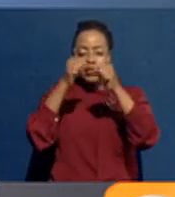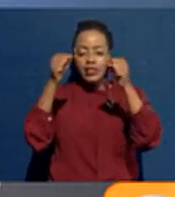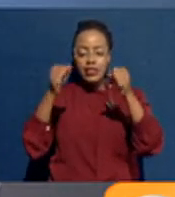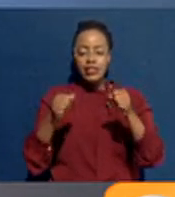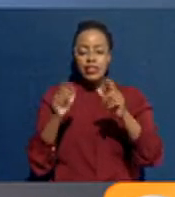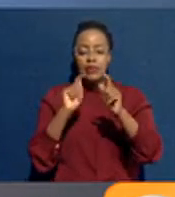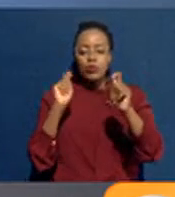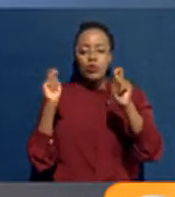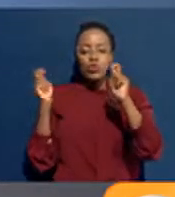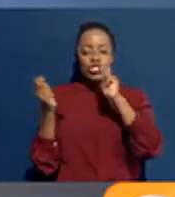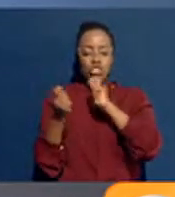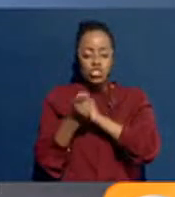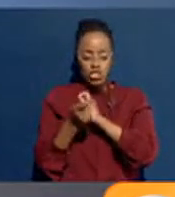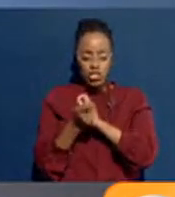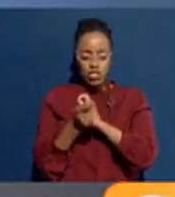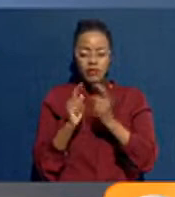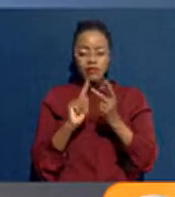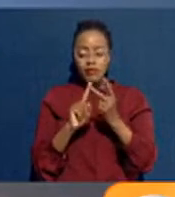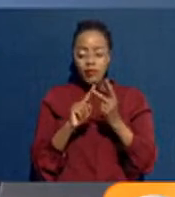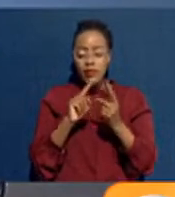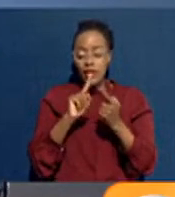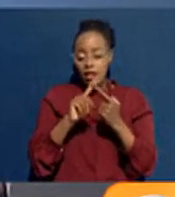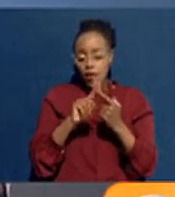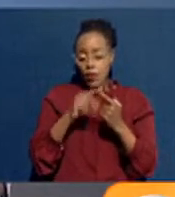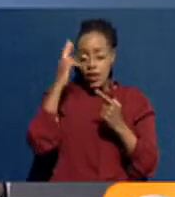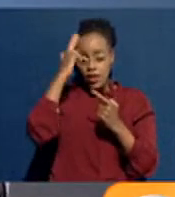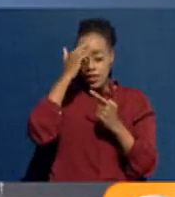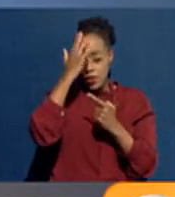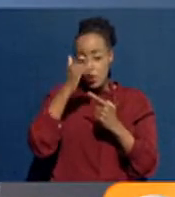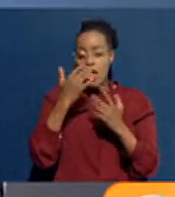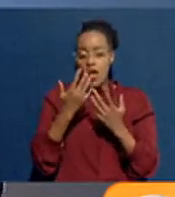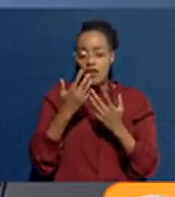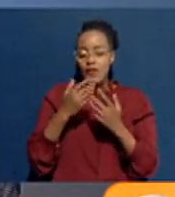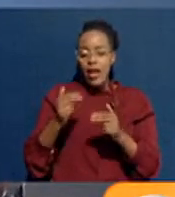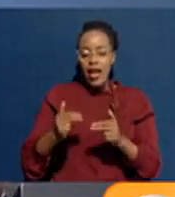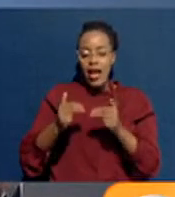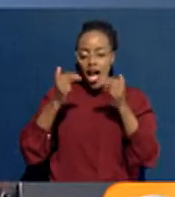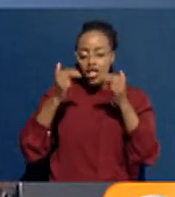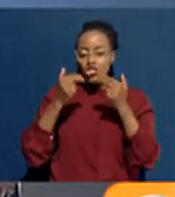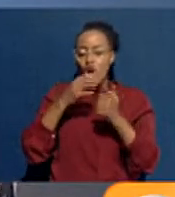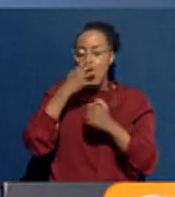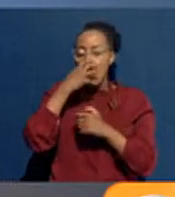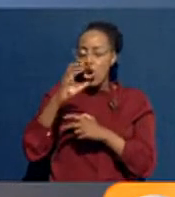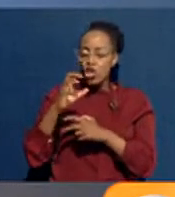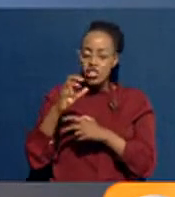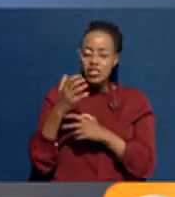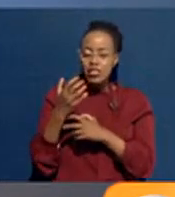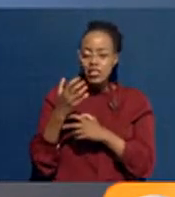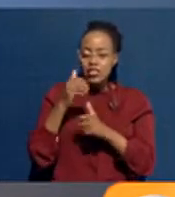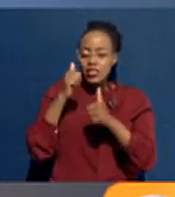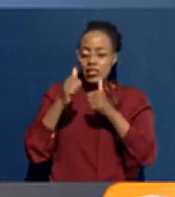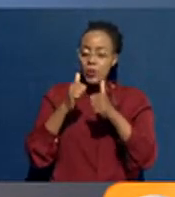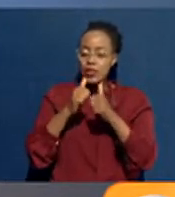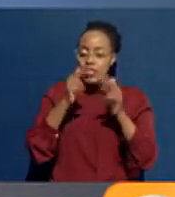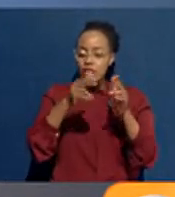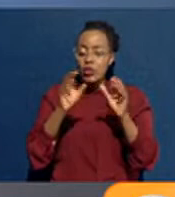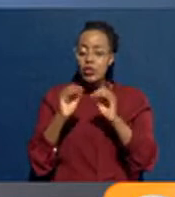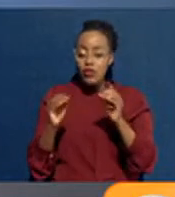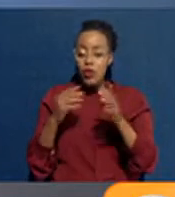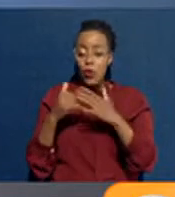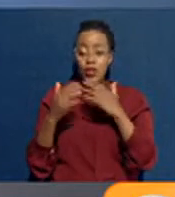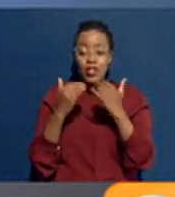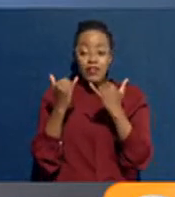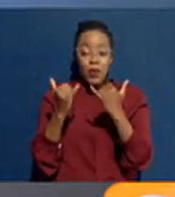change. And one of the reasons would be temperature, higher temperatures than normal. Okay. In an event like what we